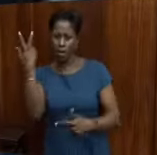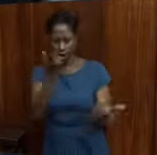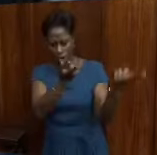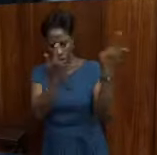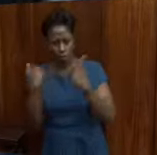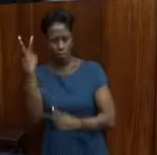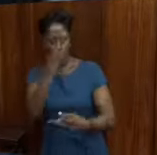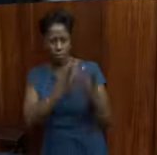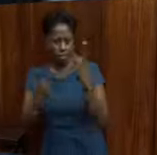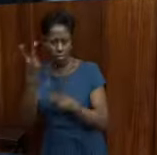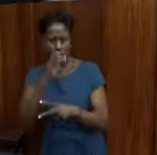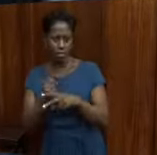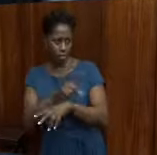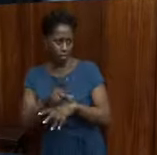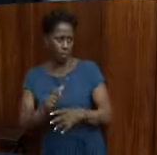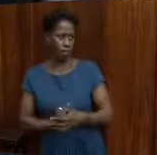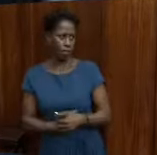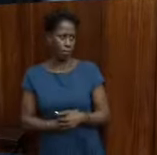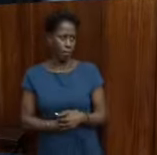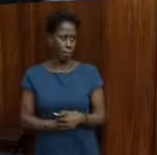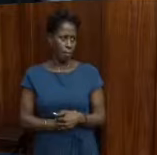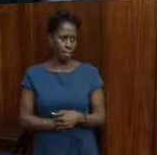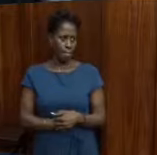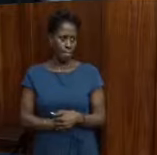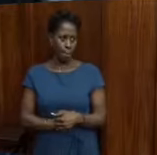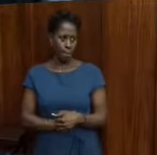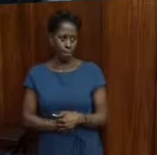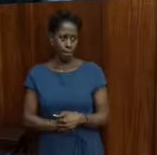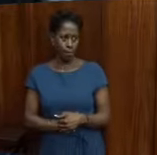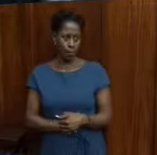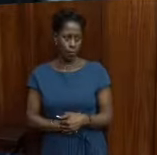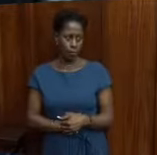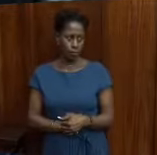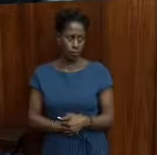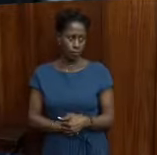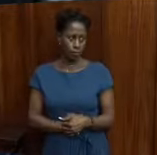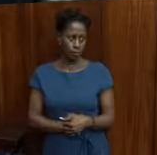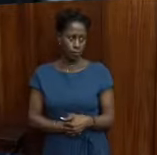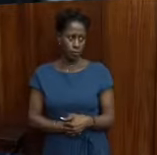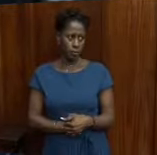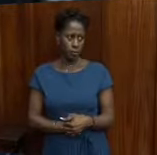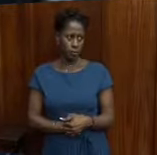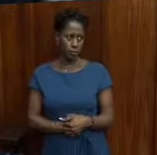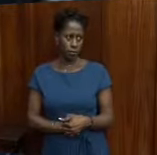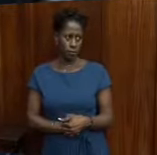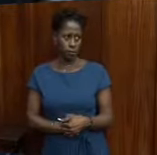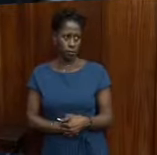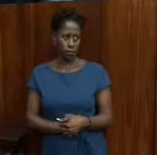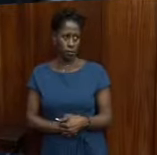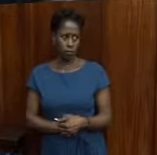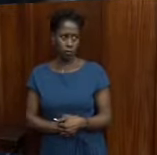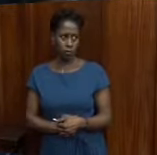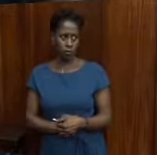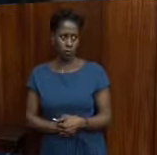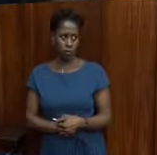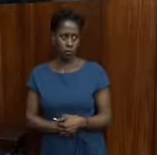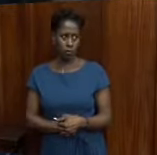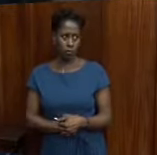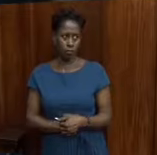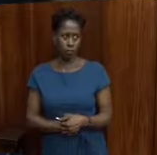Remittances sent home have made a significant impact on our economy. I'm mindful that we have a Citizen for Investment